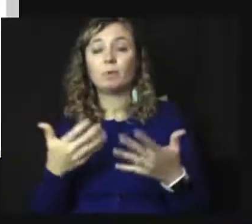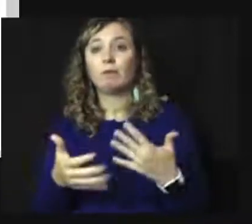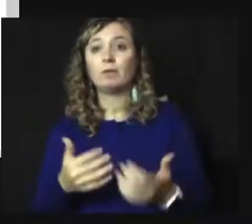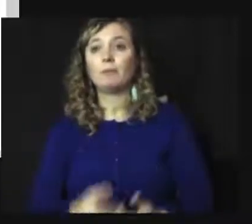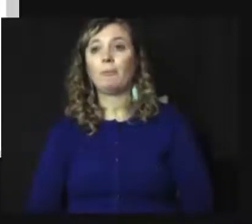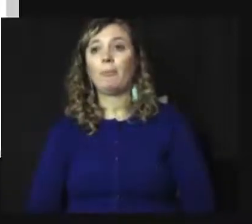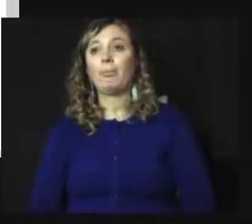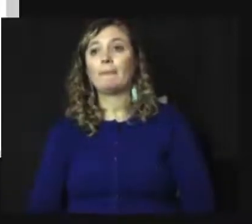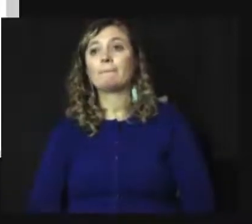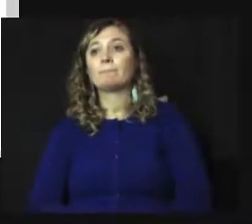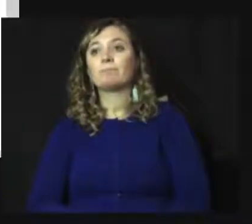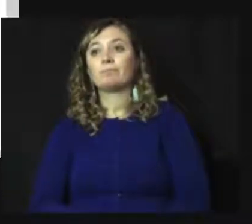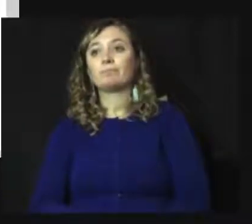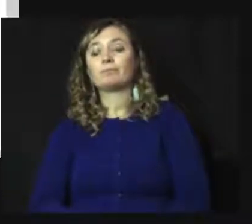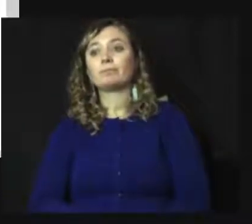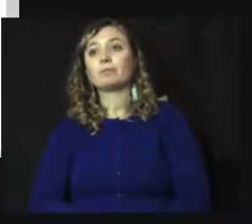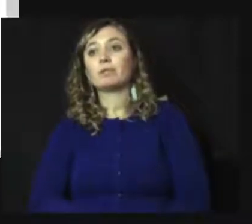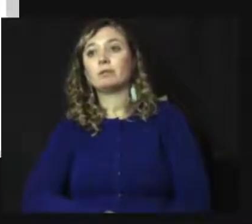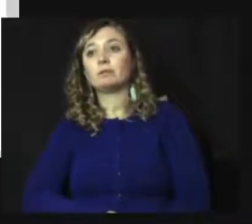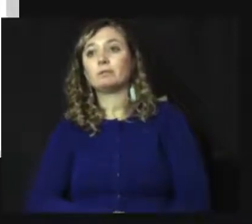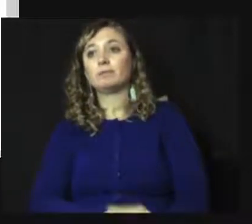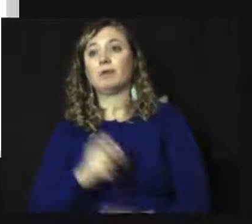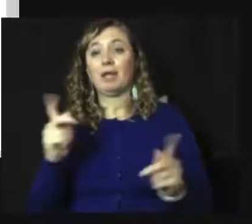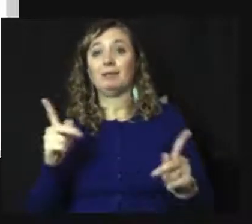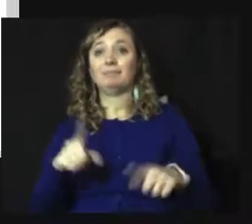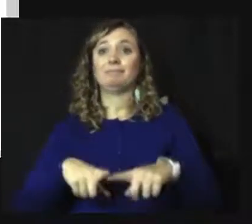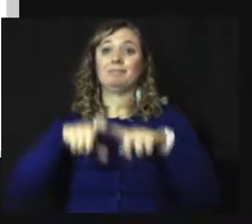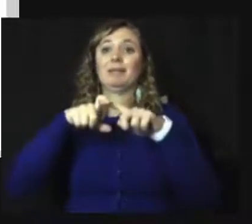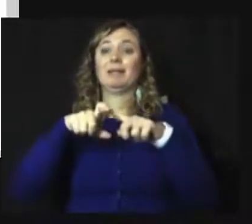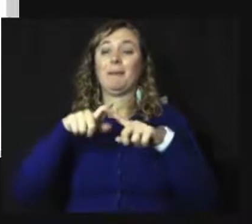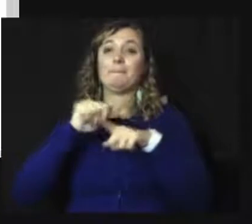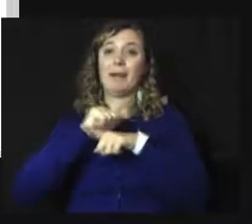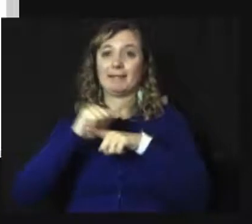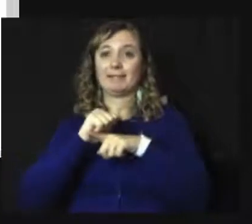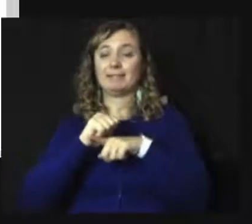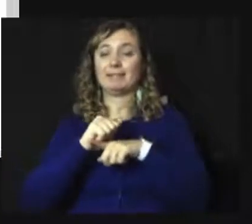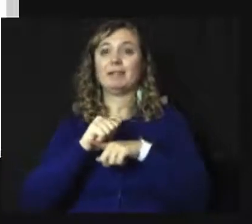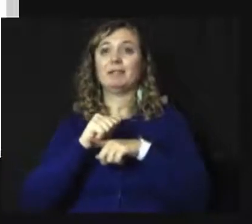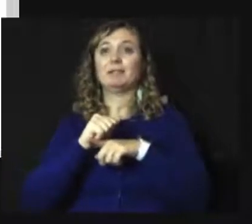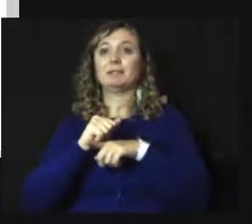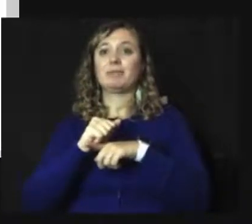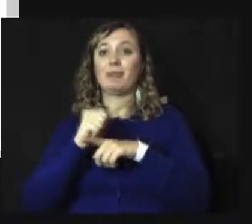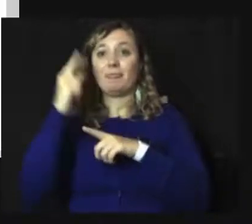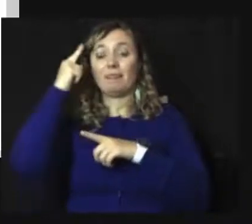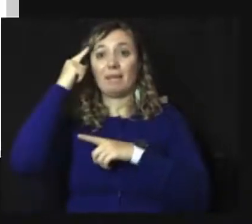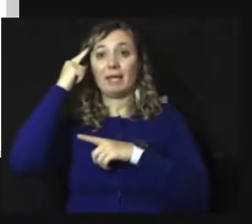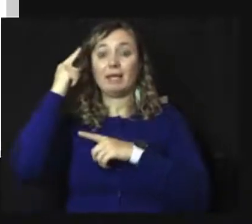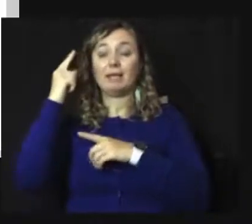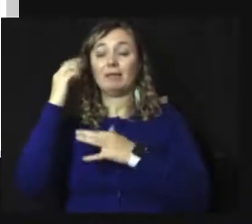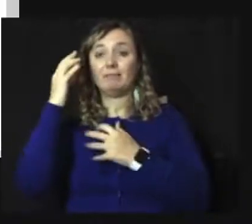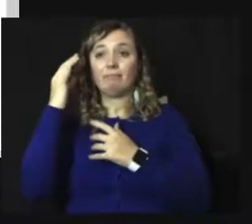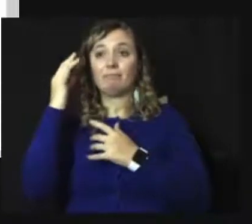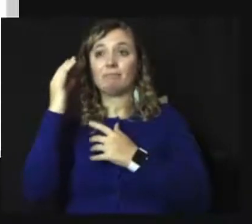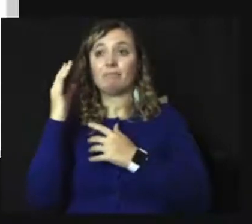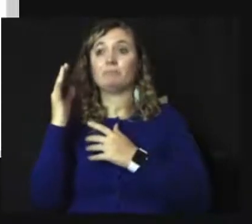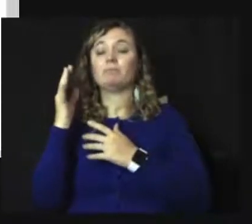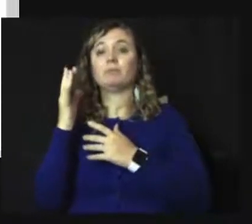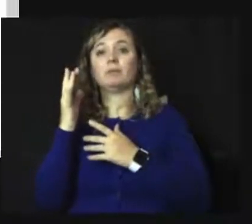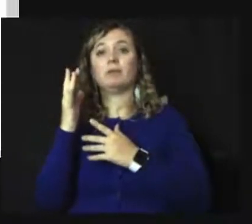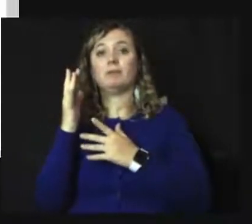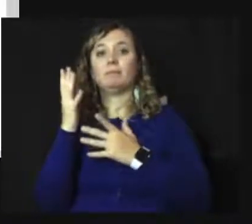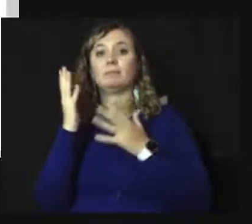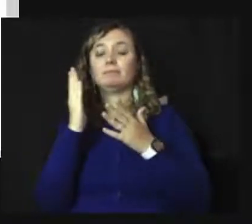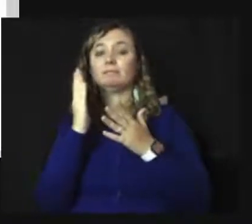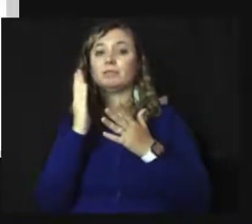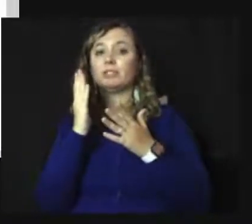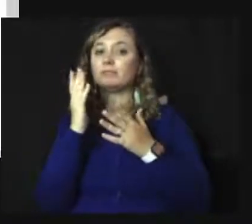Okay, so let's practice. Take a break from all this thinking. You can have a moment to yourself and think